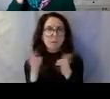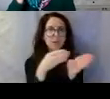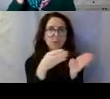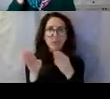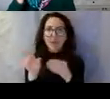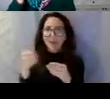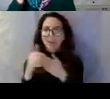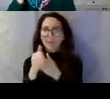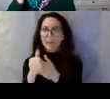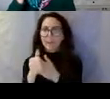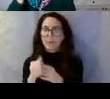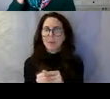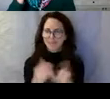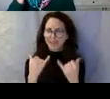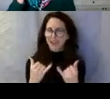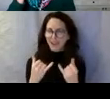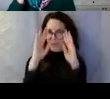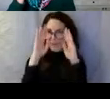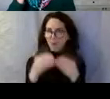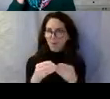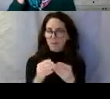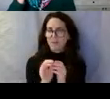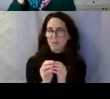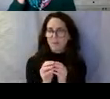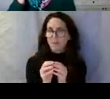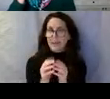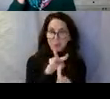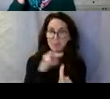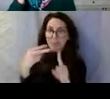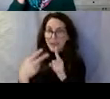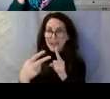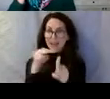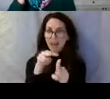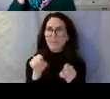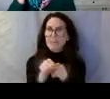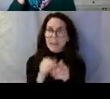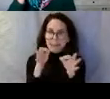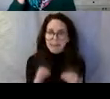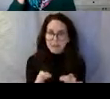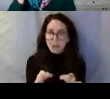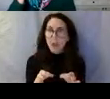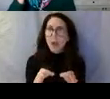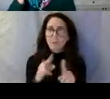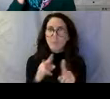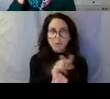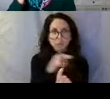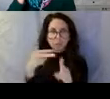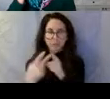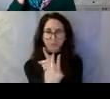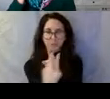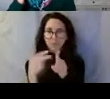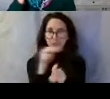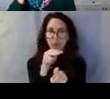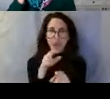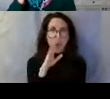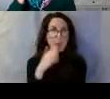bit in today's talk just about how having different perspectives on the same decision increases I'm going to